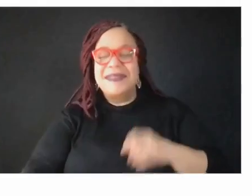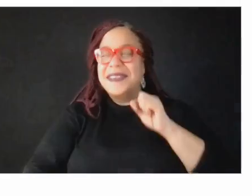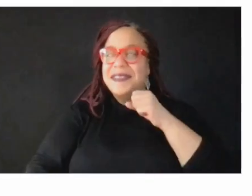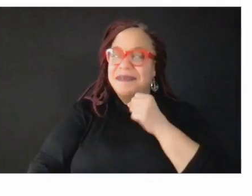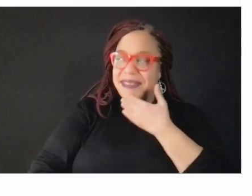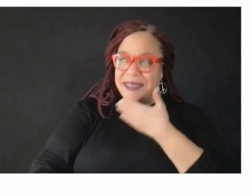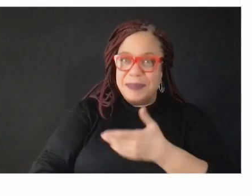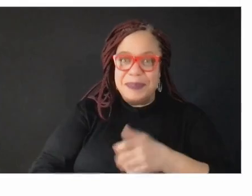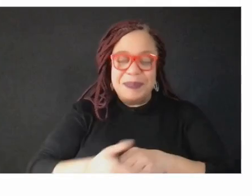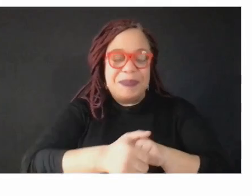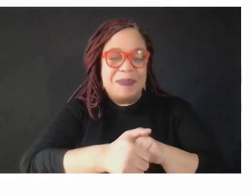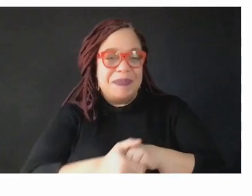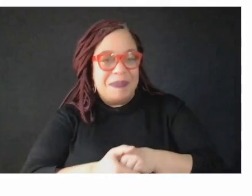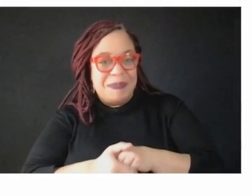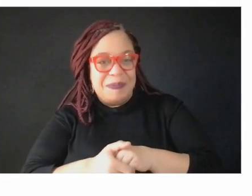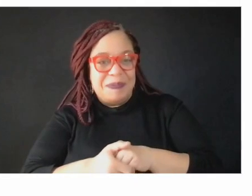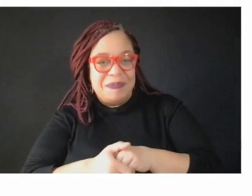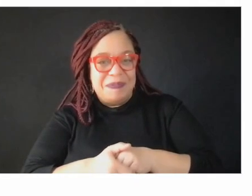So,